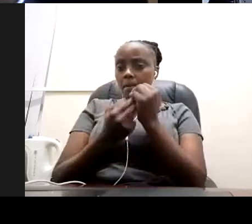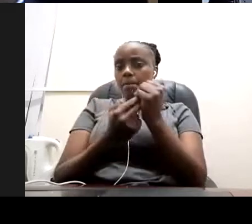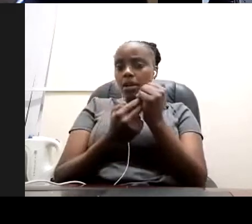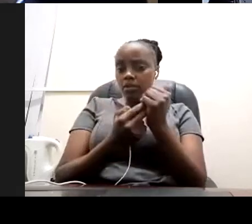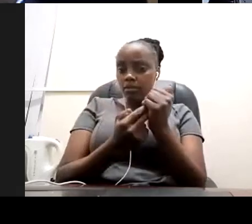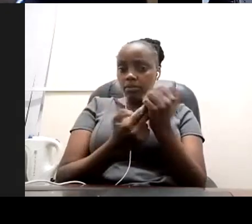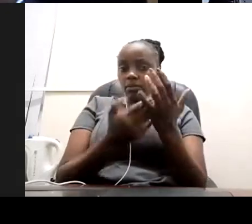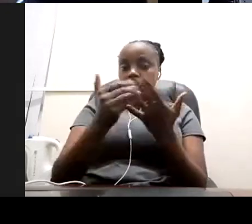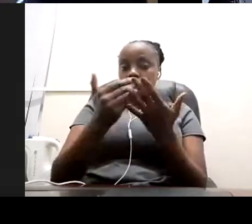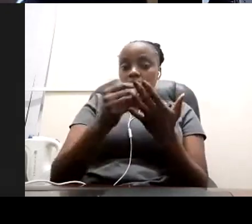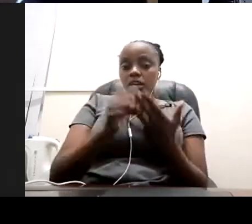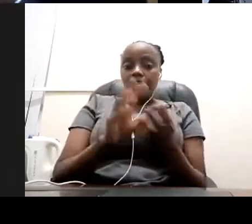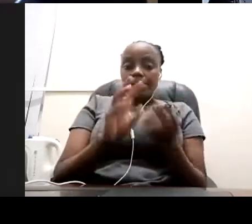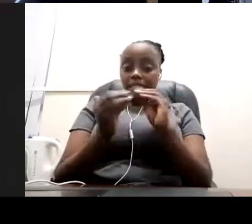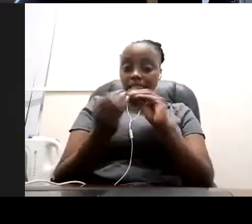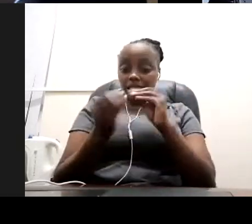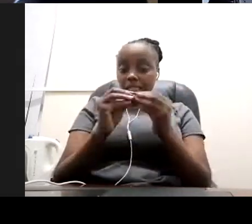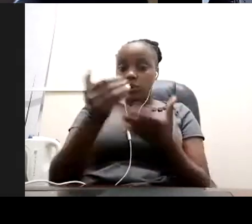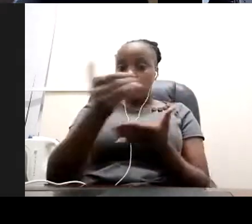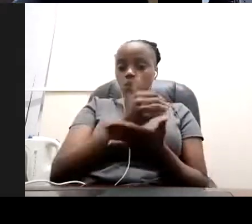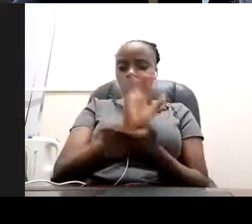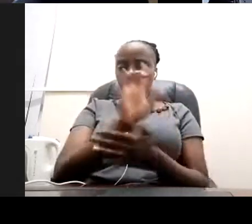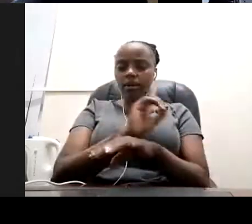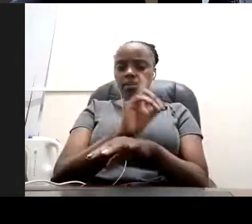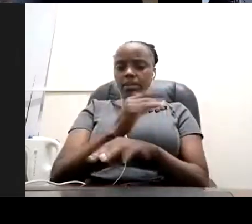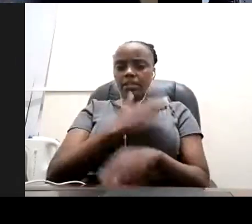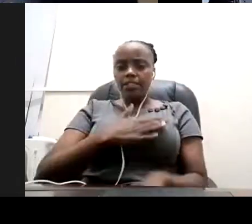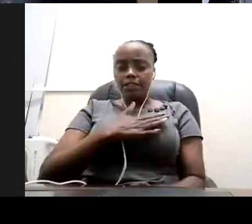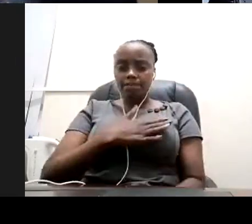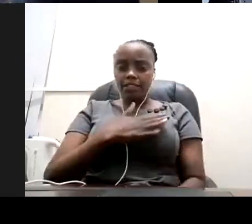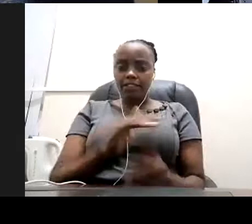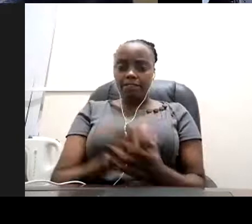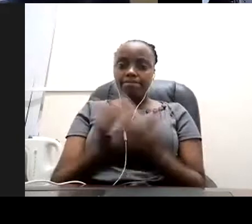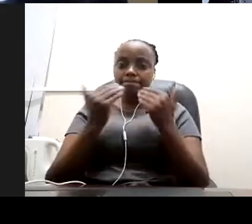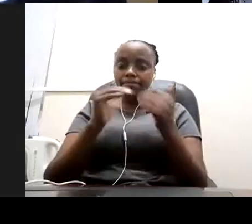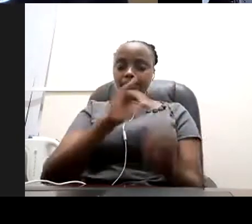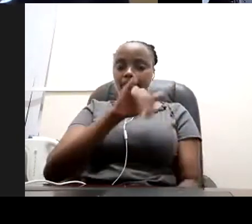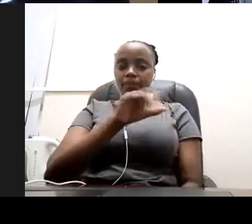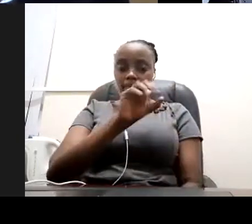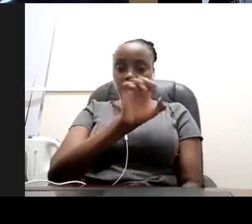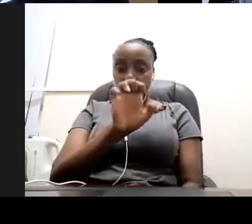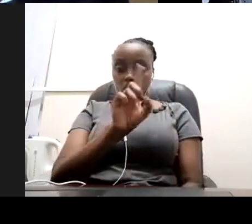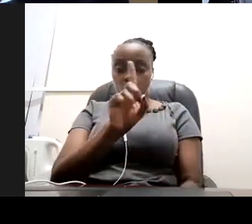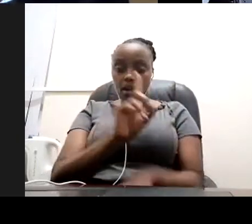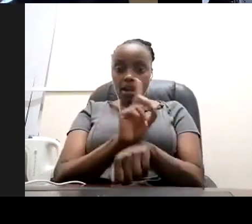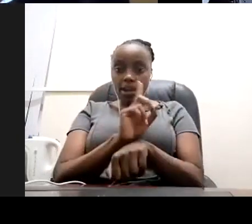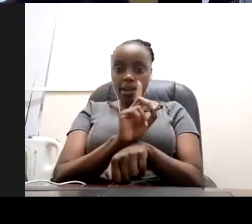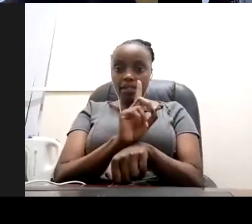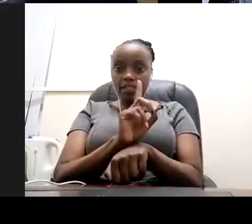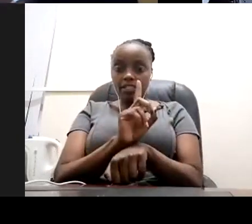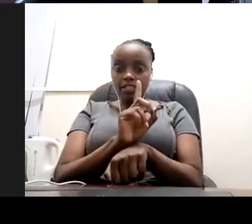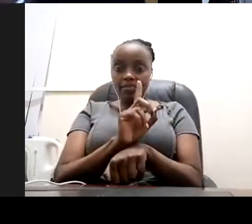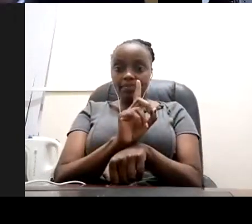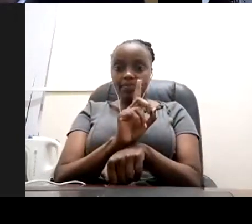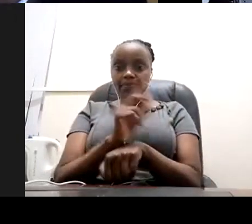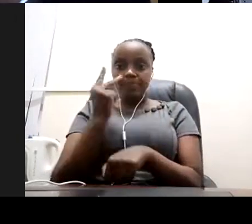collection strategy? 1 minute, please. Thank you, Jose. Yeah, so in just 1 minute, we see